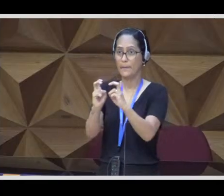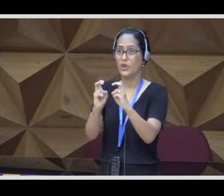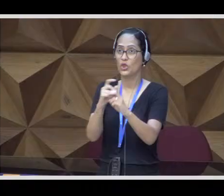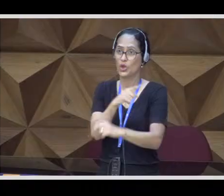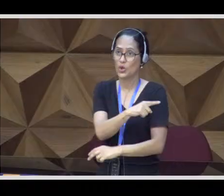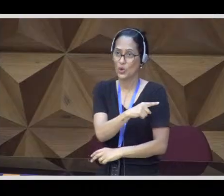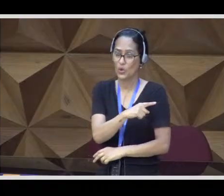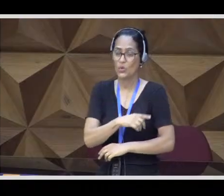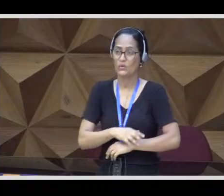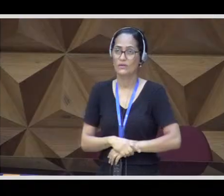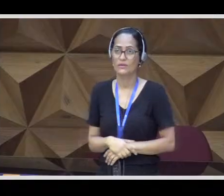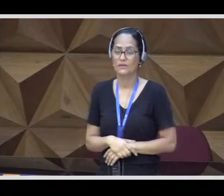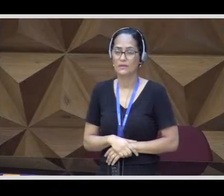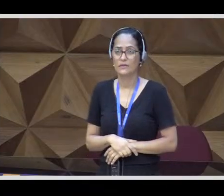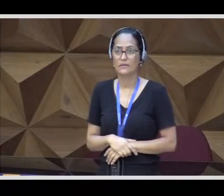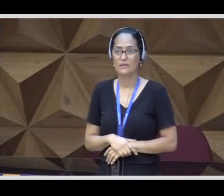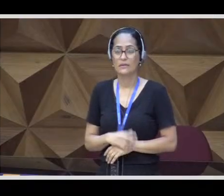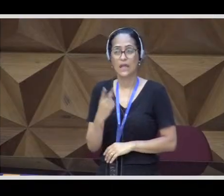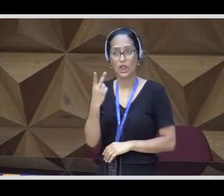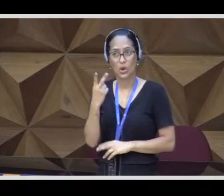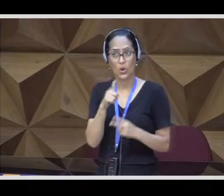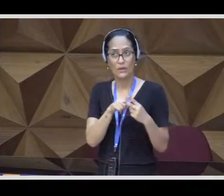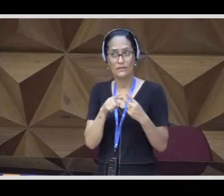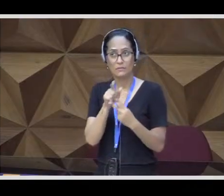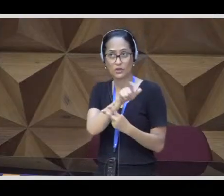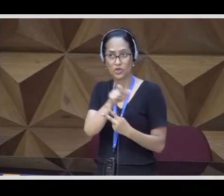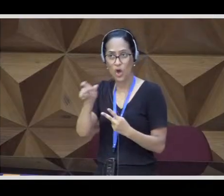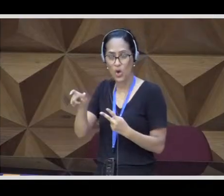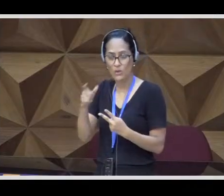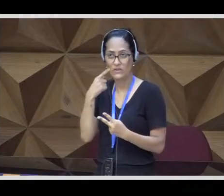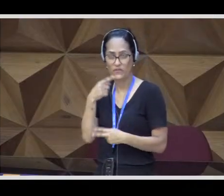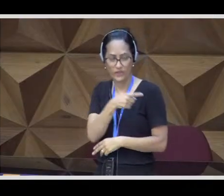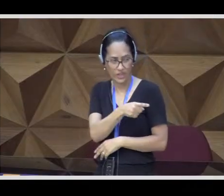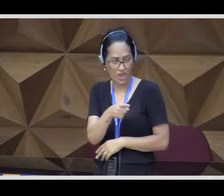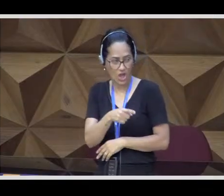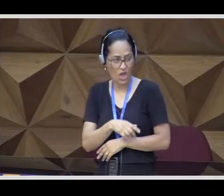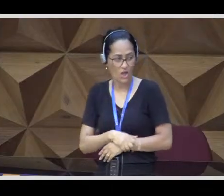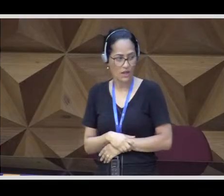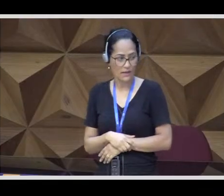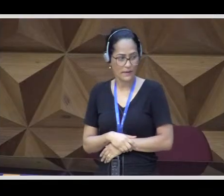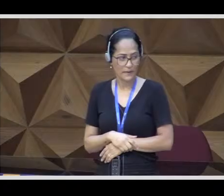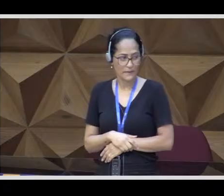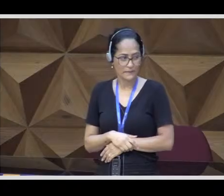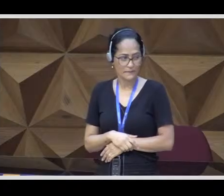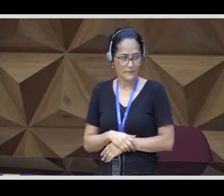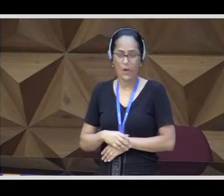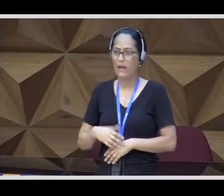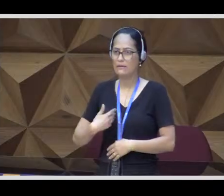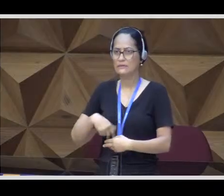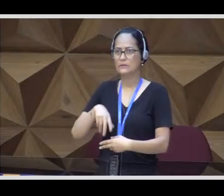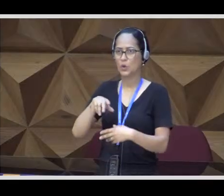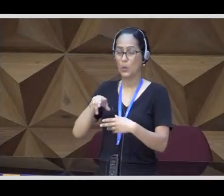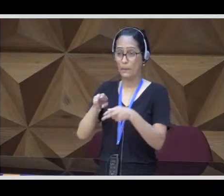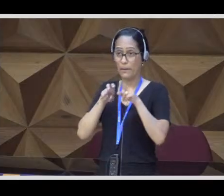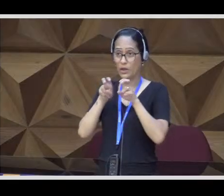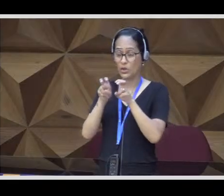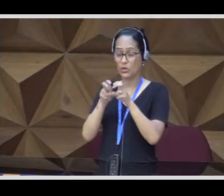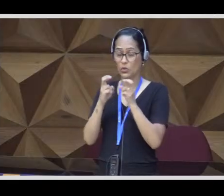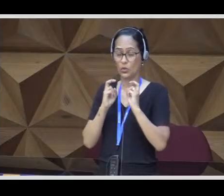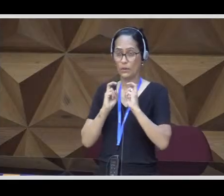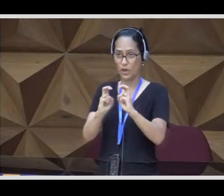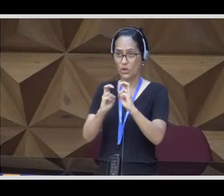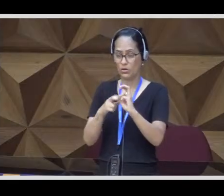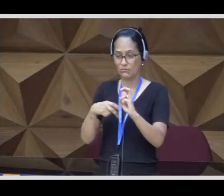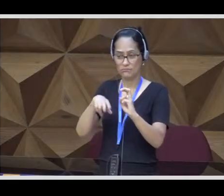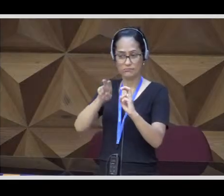saw. So here, the person's arranging their displays. And what they're doing is kind of blocking off all the other